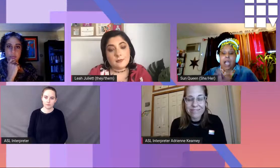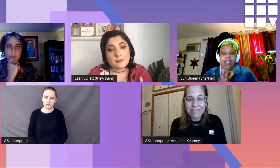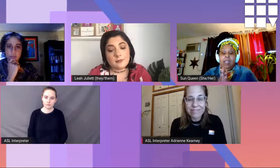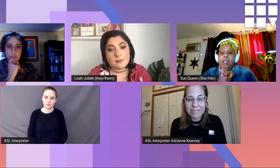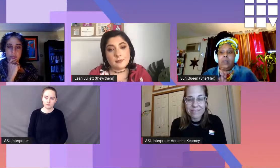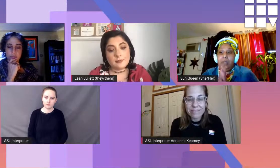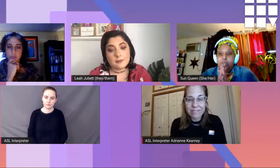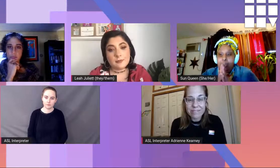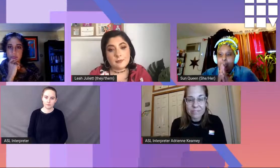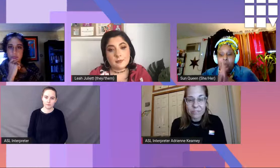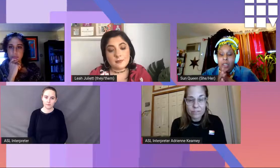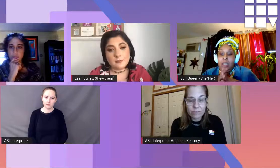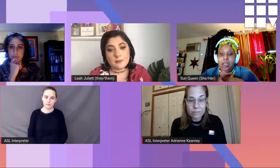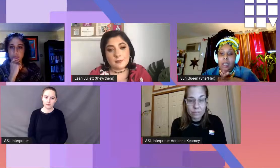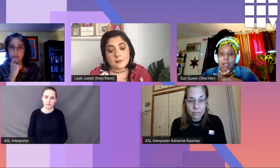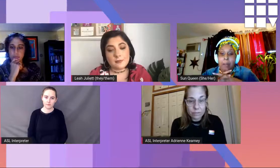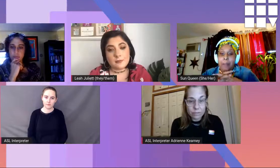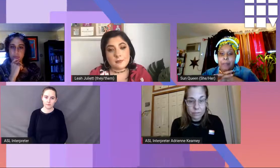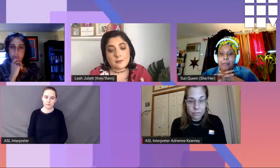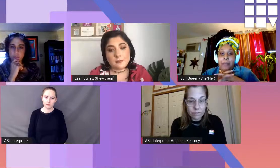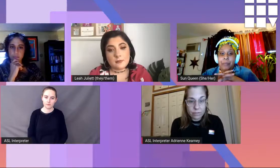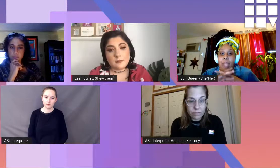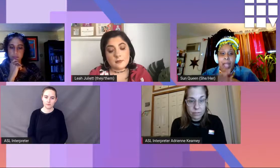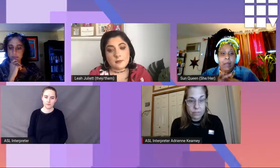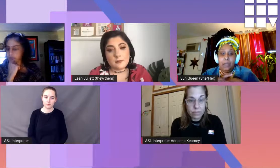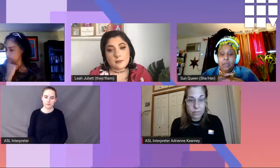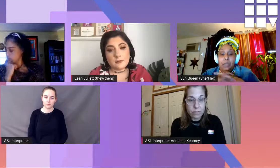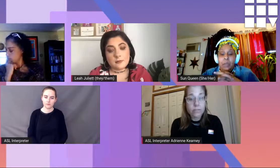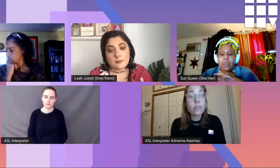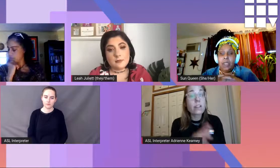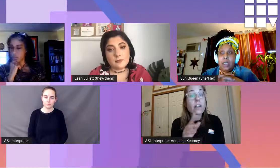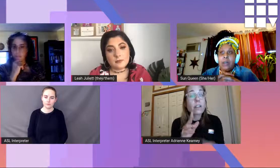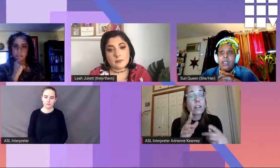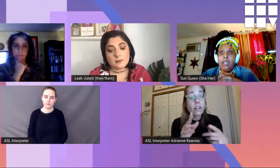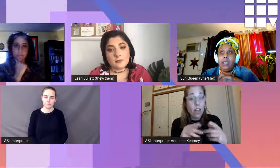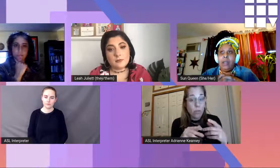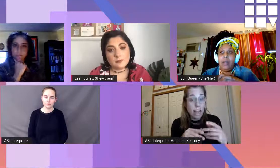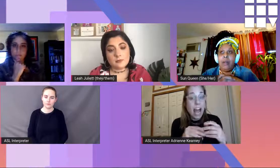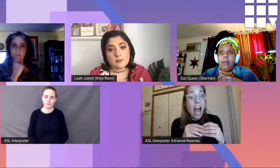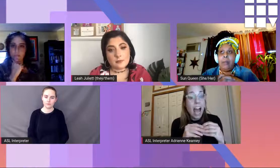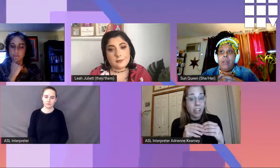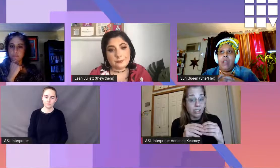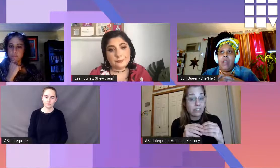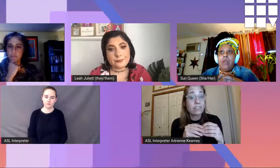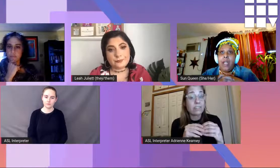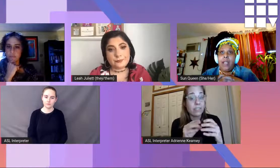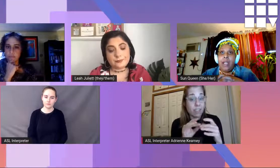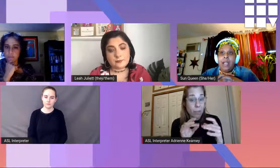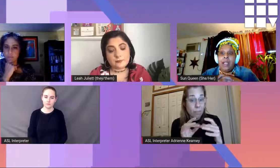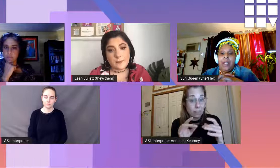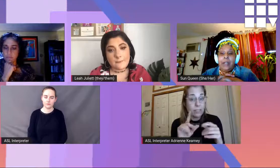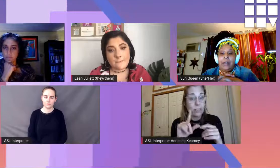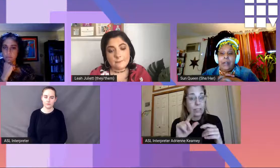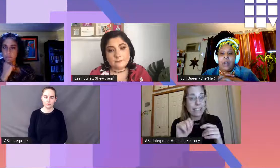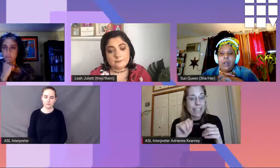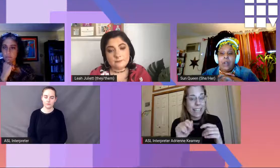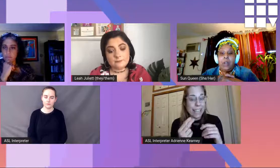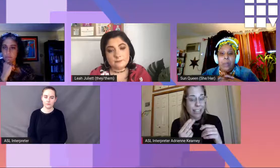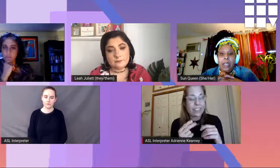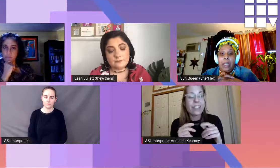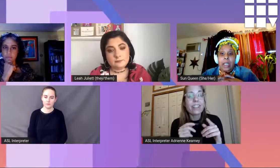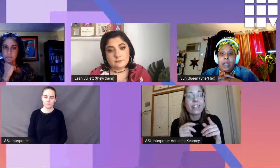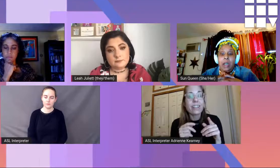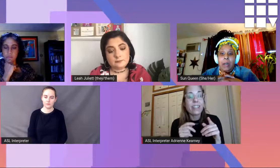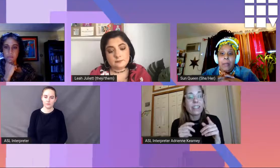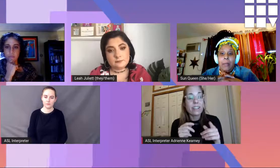Oh yeah, I just wanted to add on to what Leah was saying. Right, that there are